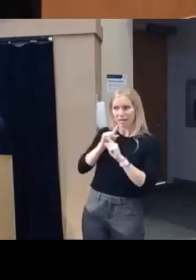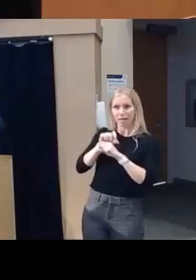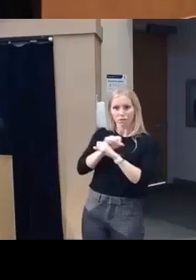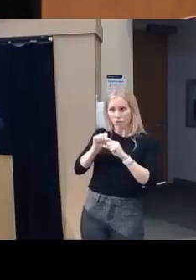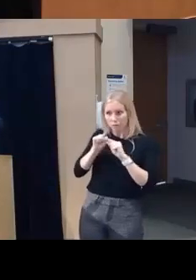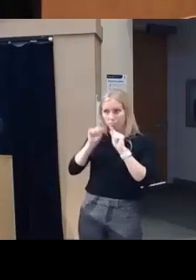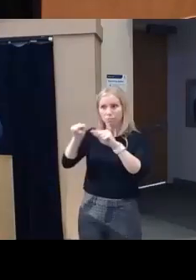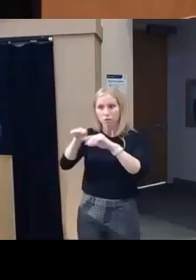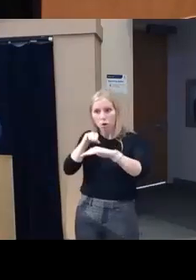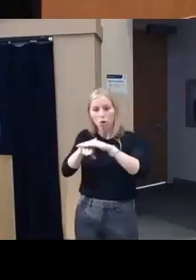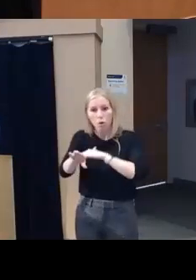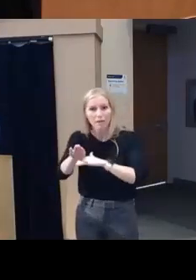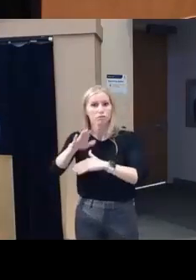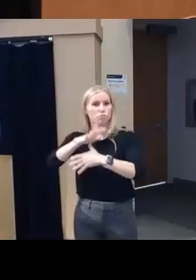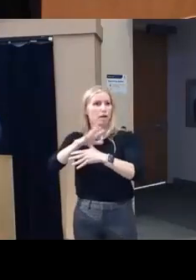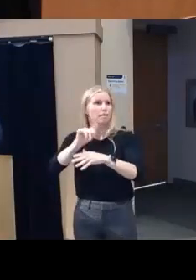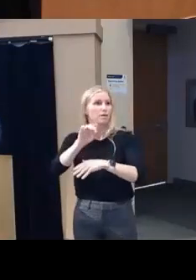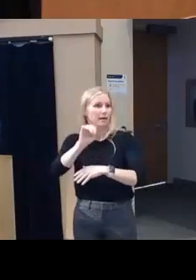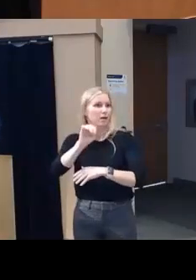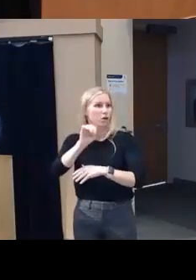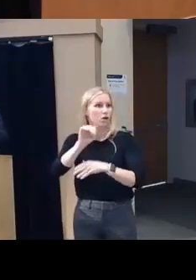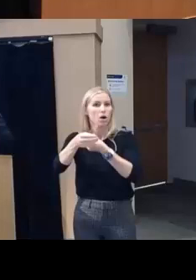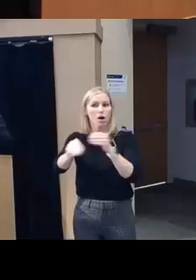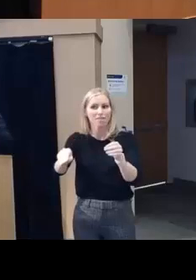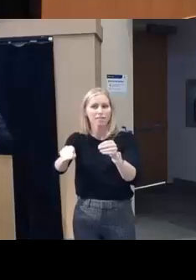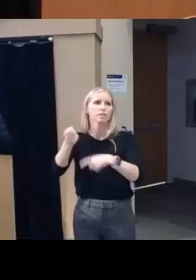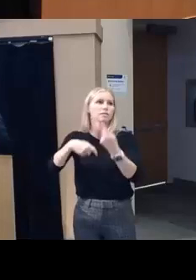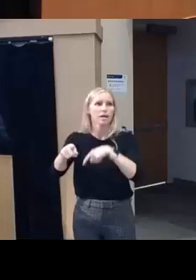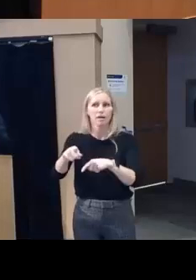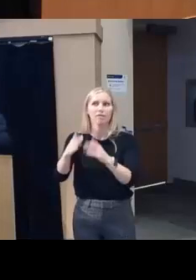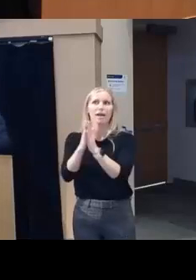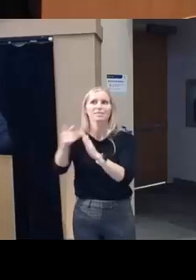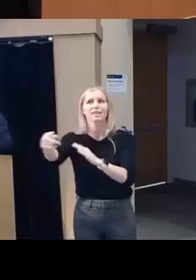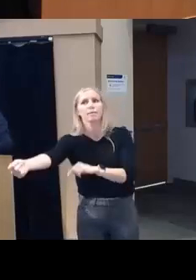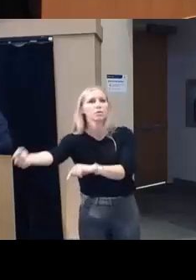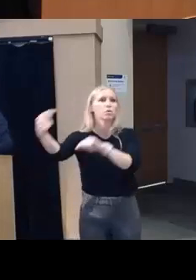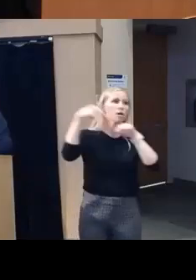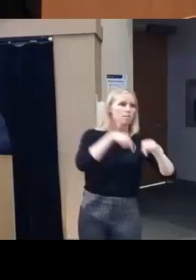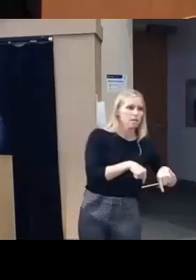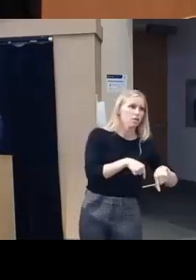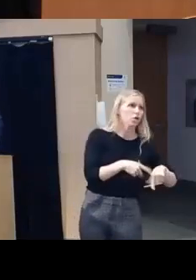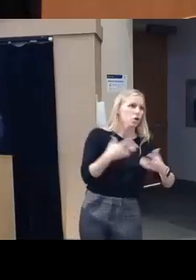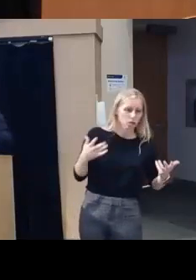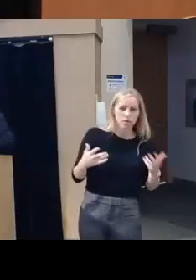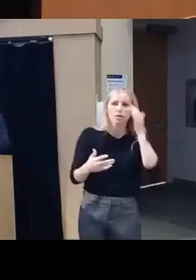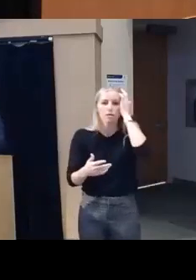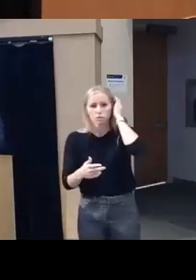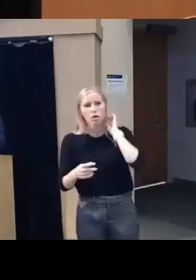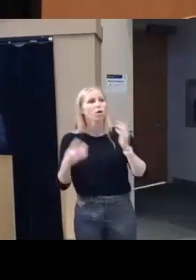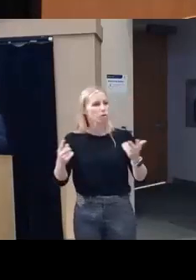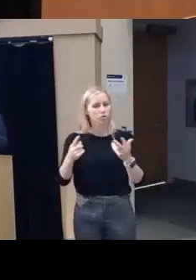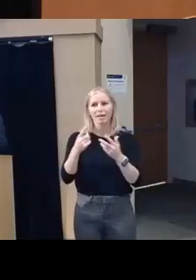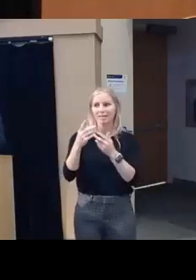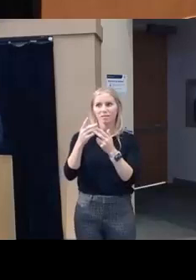coming to our BHC Health campus. For many patients who are first engaging with substance use disorder treatment, all of the